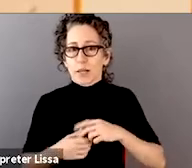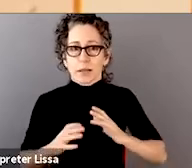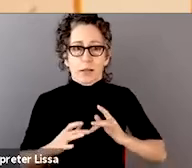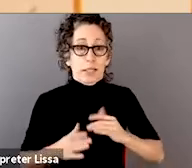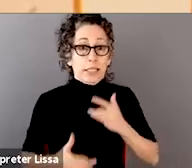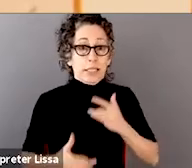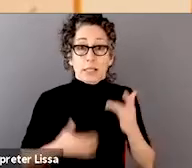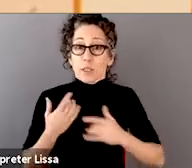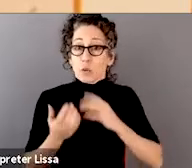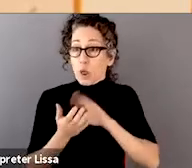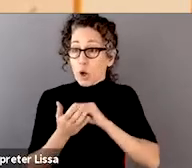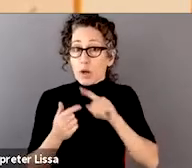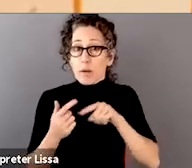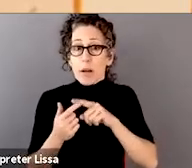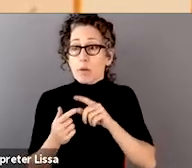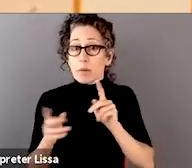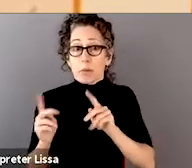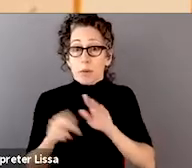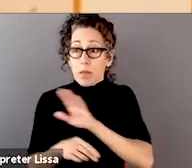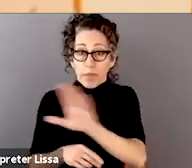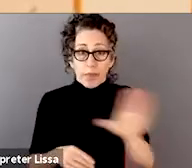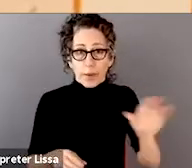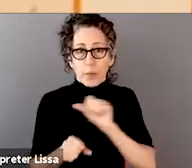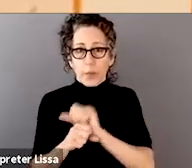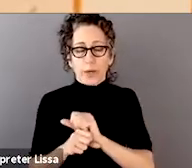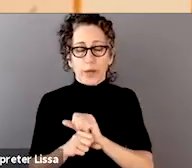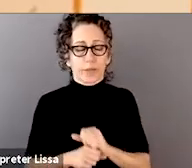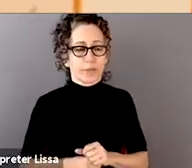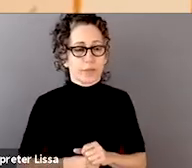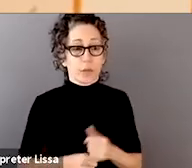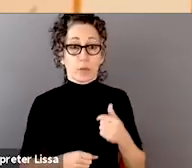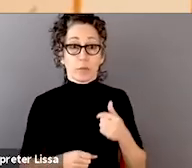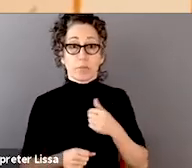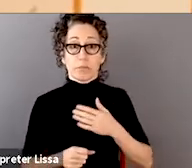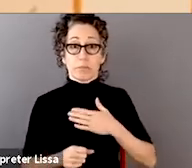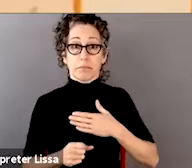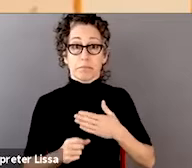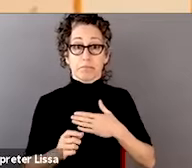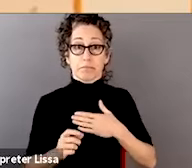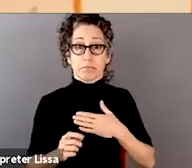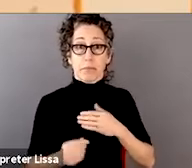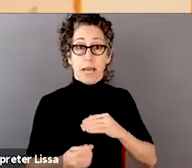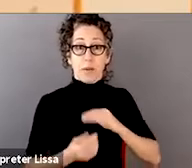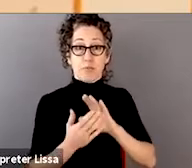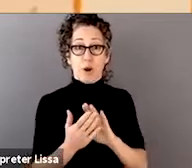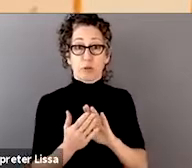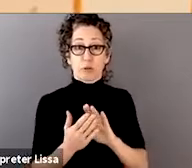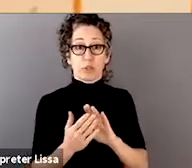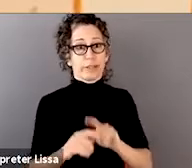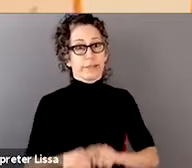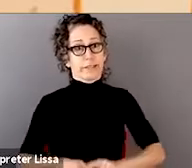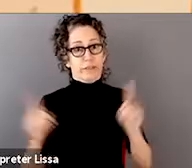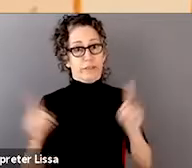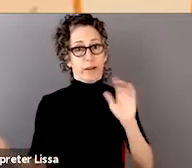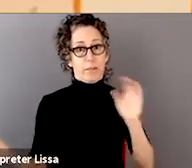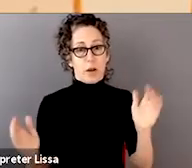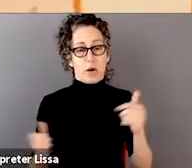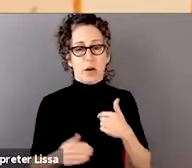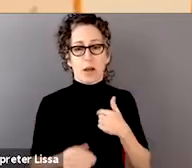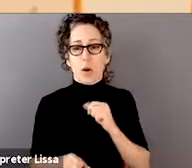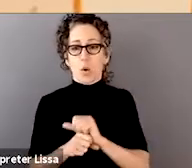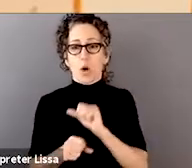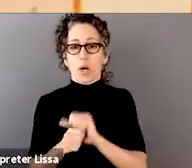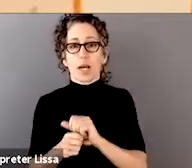about everyone else's work. So I come to this from a actually a very different perspective. I work in the field of